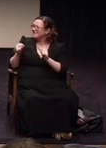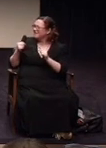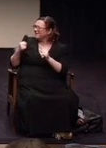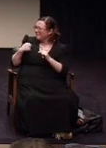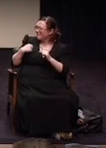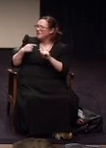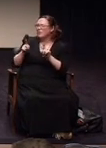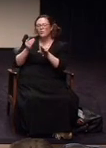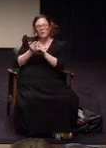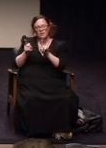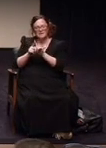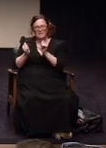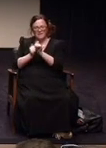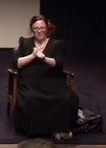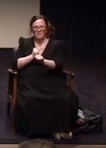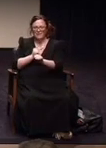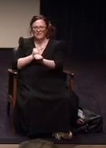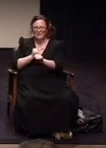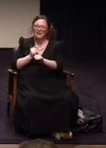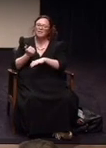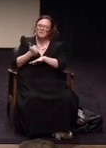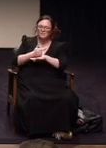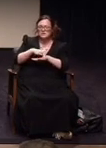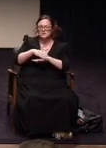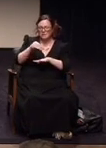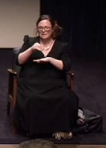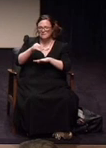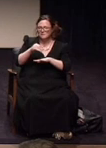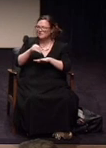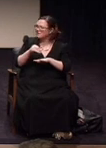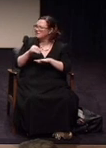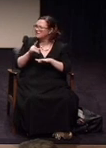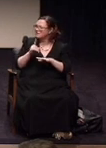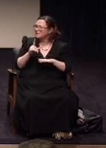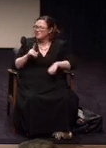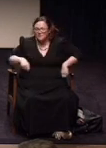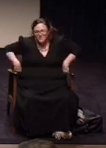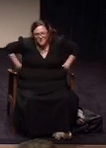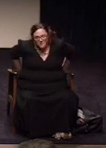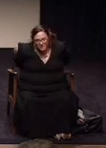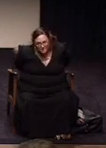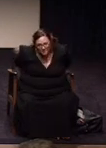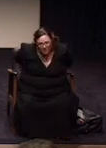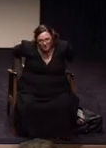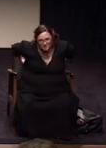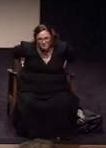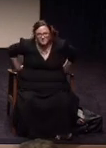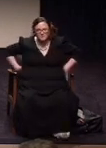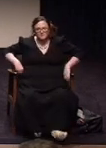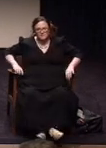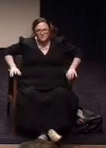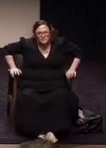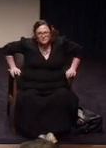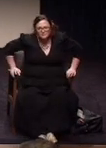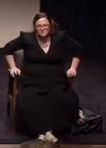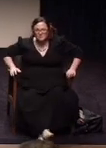same company, though, SOS Alarm in Sweden. And I'll give you an overview of how we